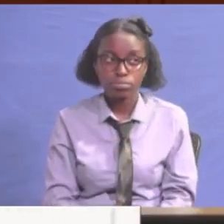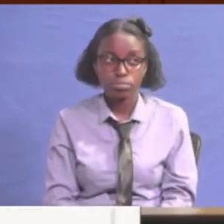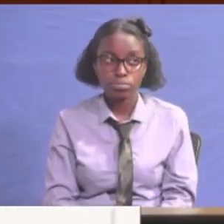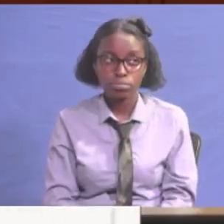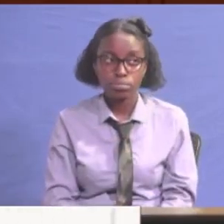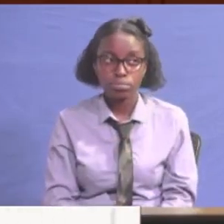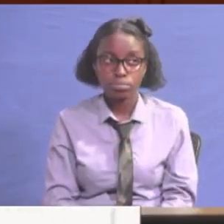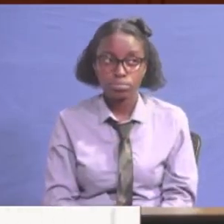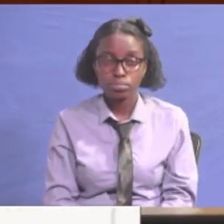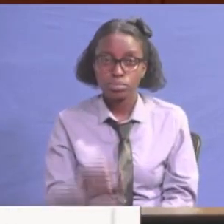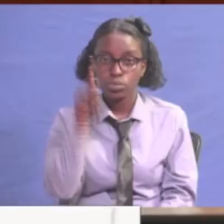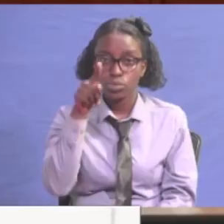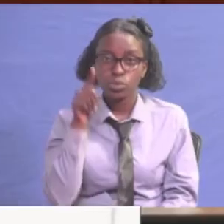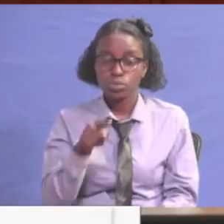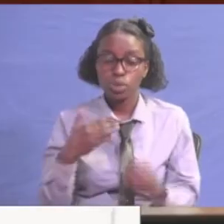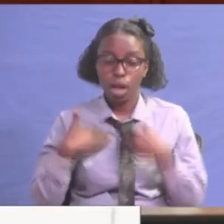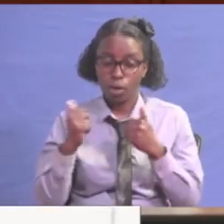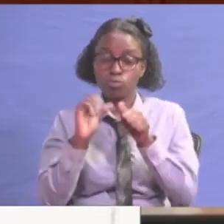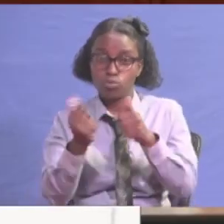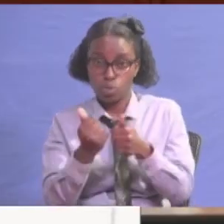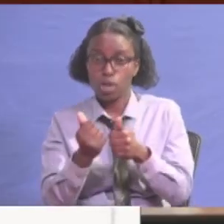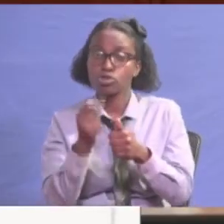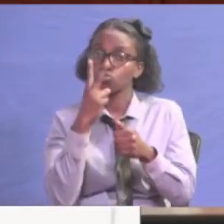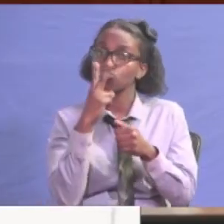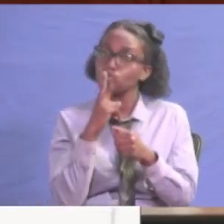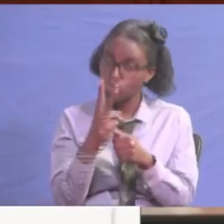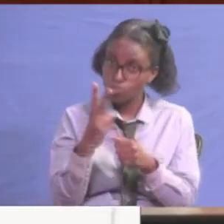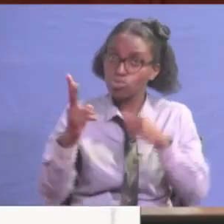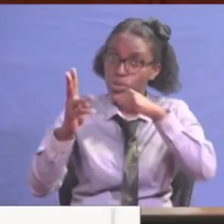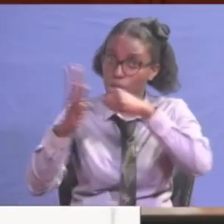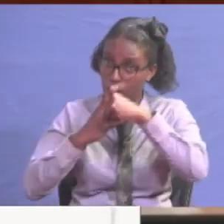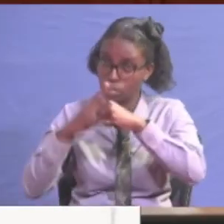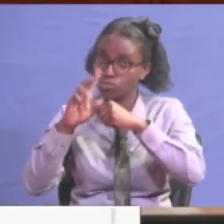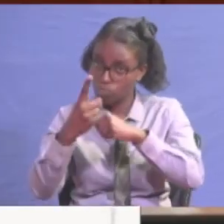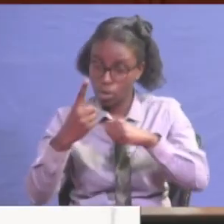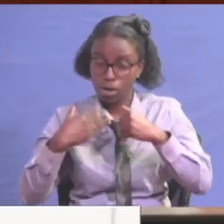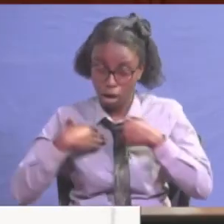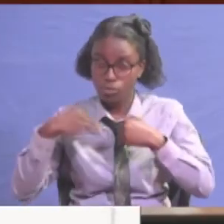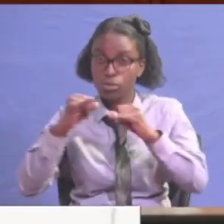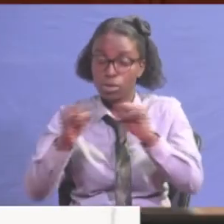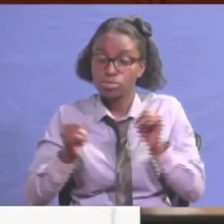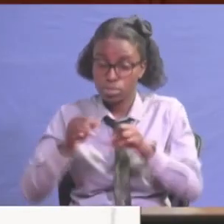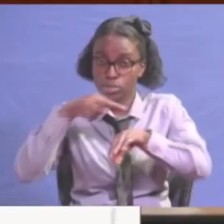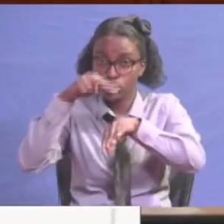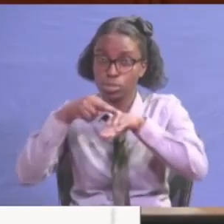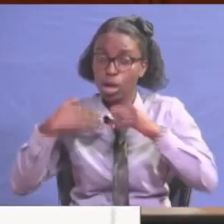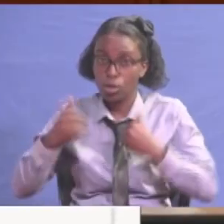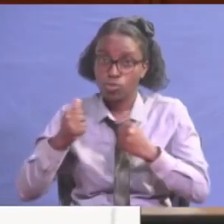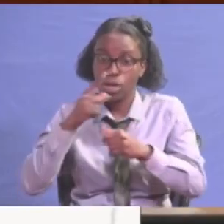A total, Mr. Speaker, of 291 members of this National Assembly have graciously appended their